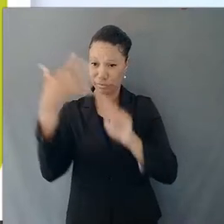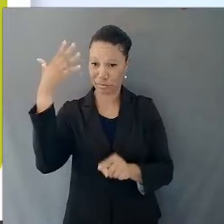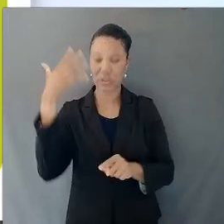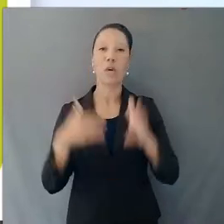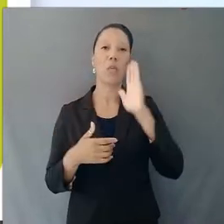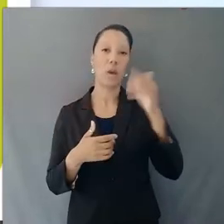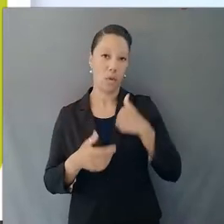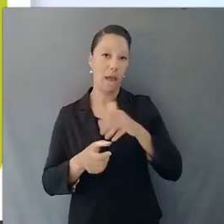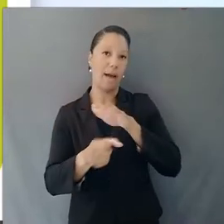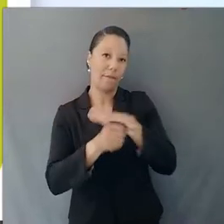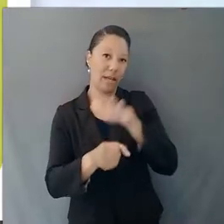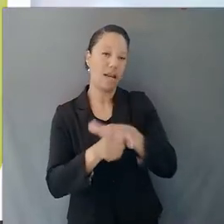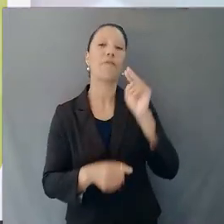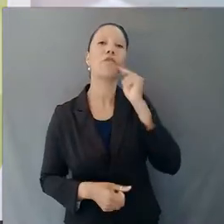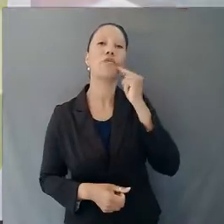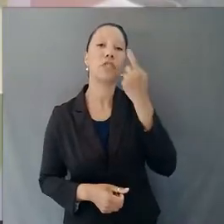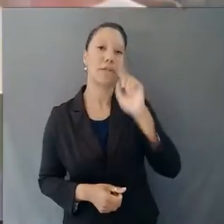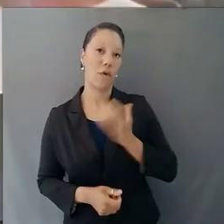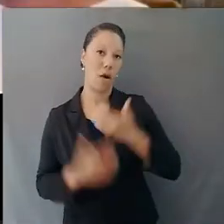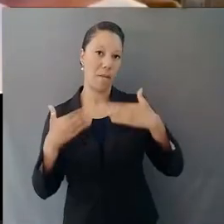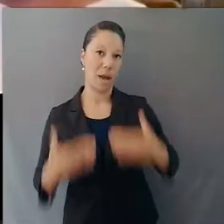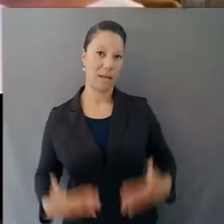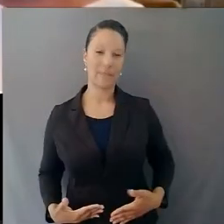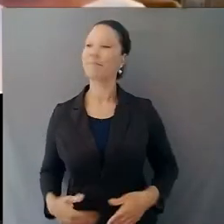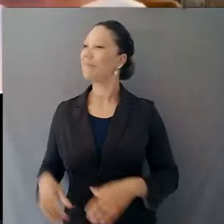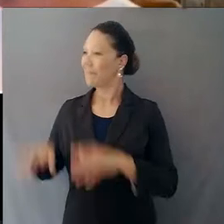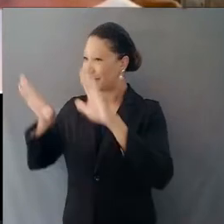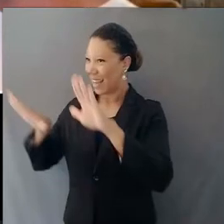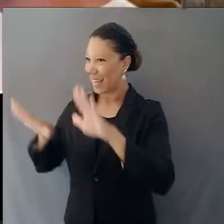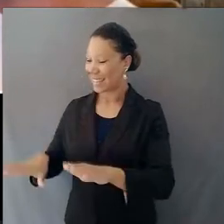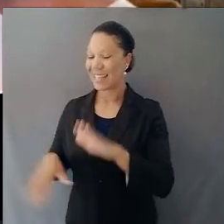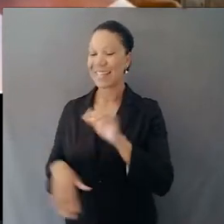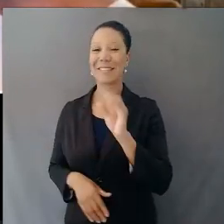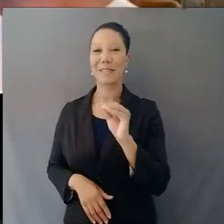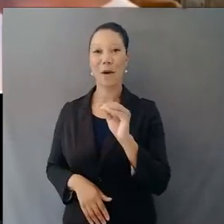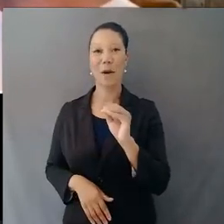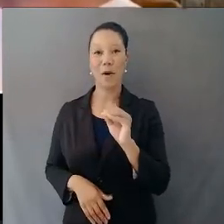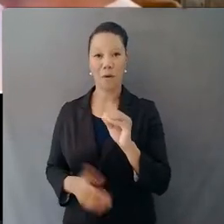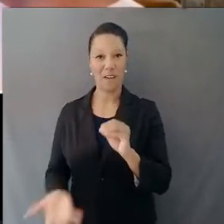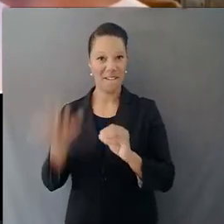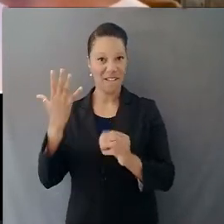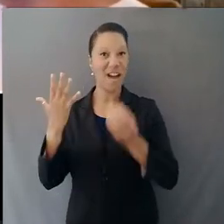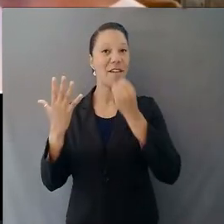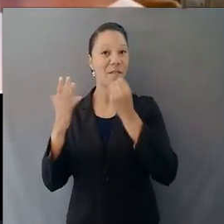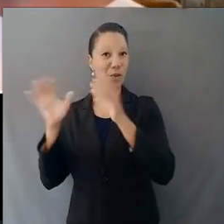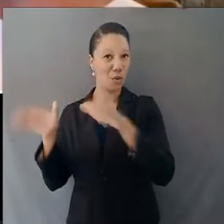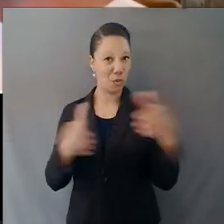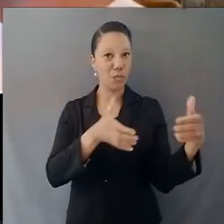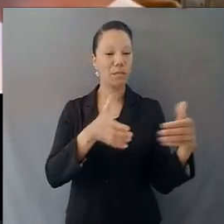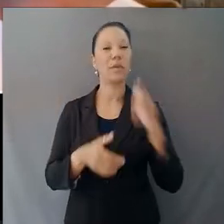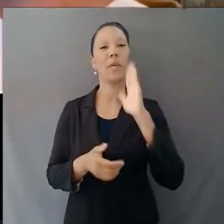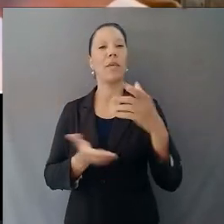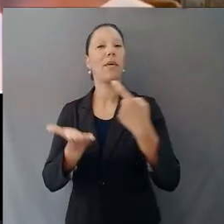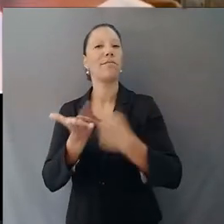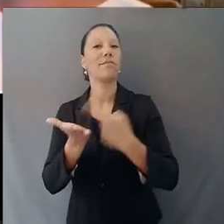bodies need. Oh, excellent. Okay. All right. So the 5 food groups, things that we'll talk